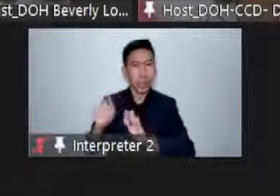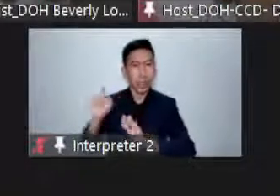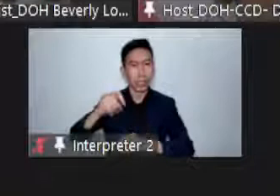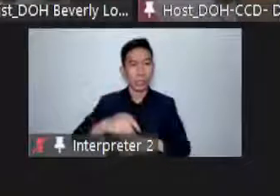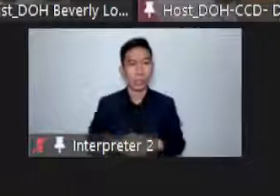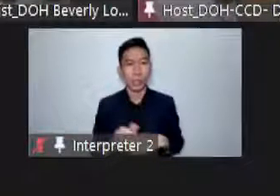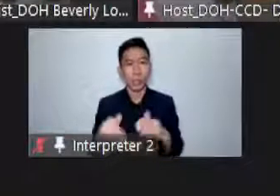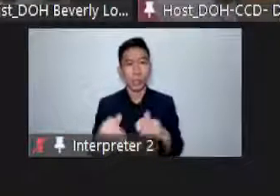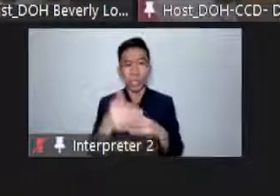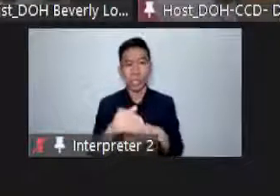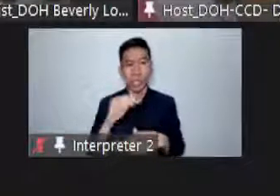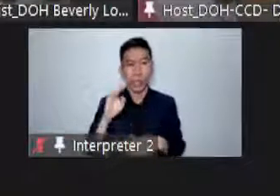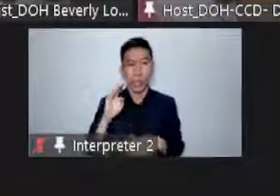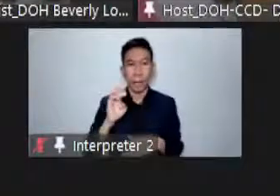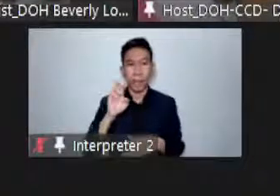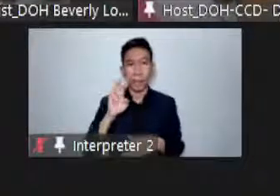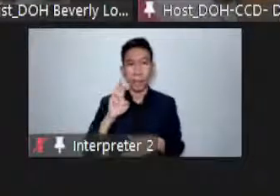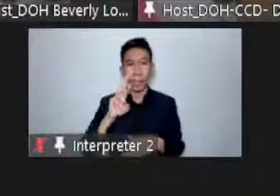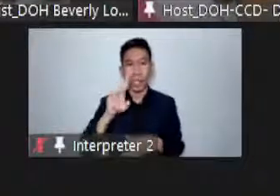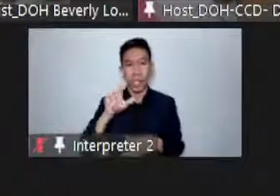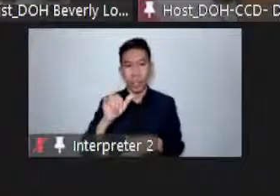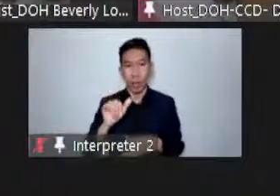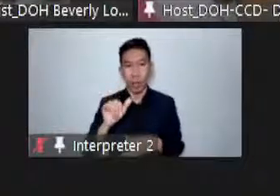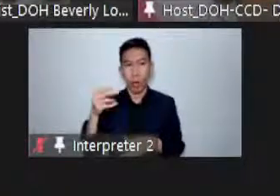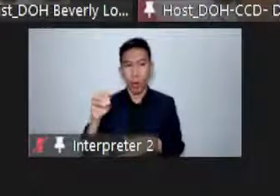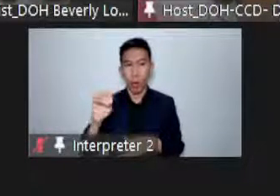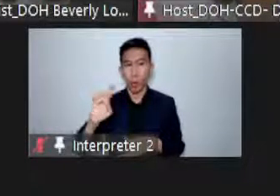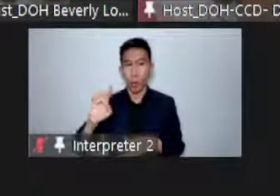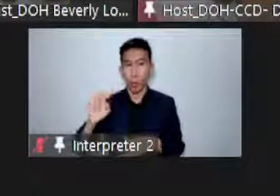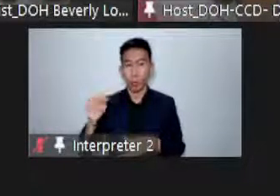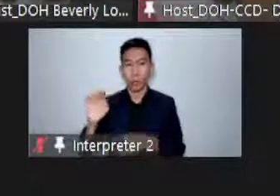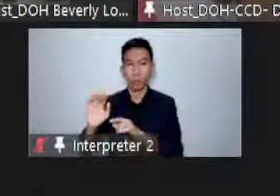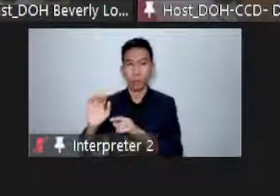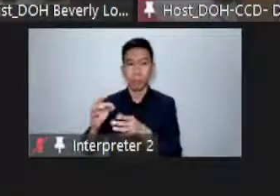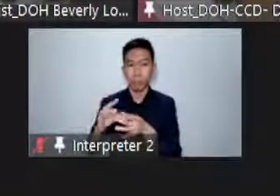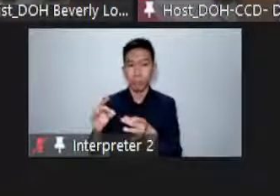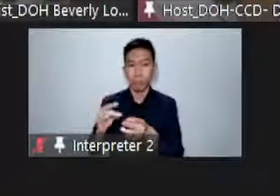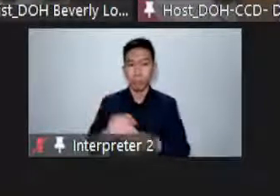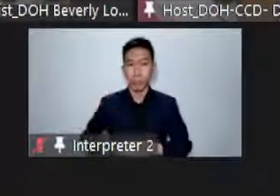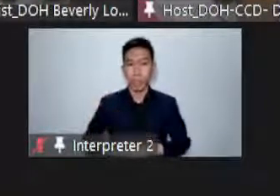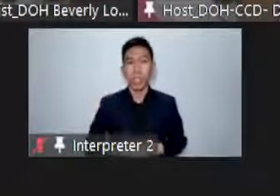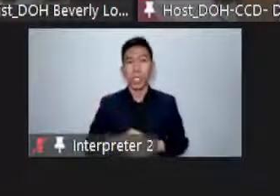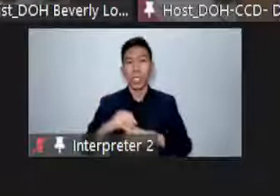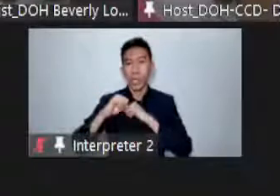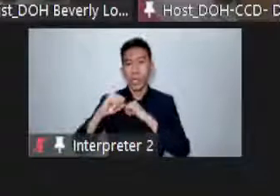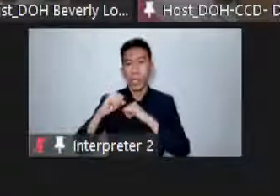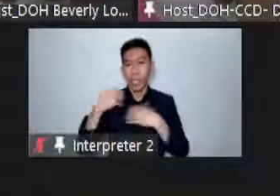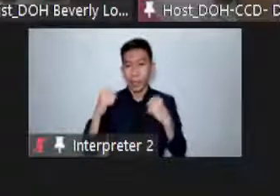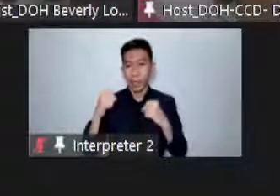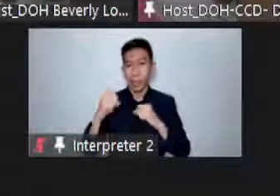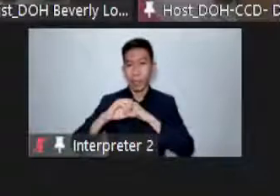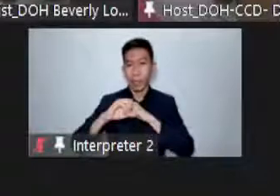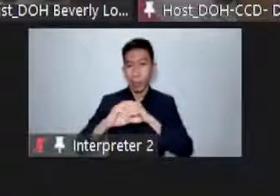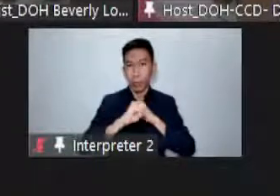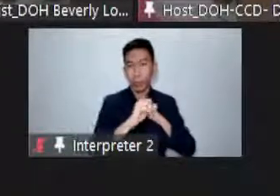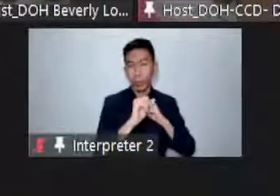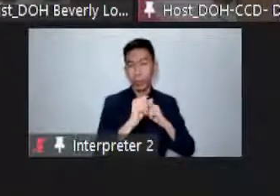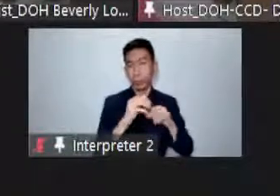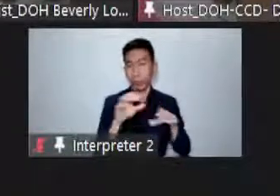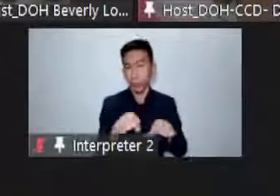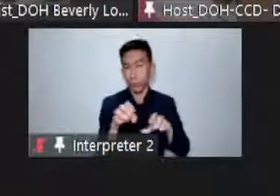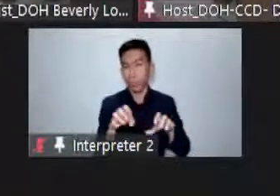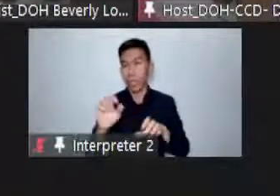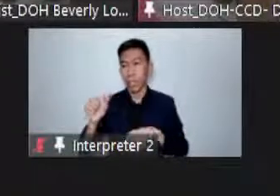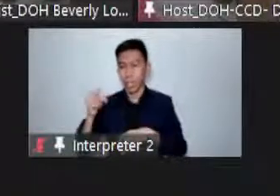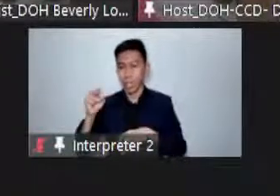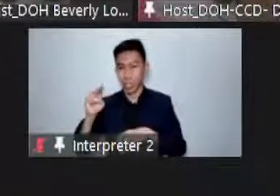Dr. Beverly Ho of DOH, she specified that health promotion efforts is not just in the LGUs, but also in